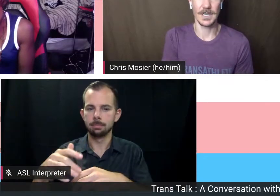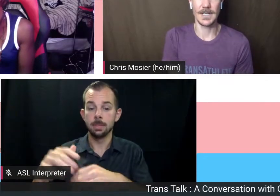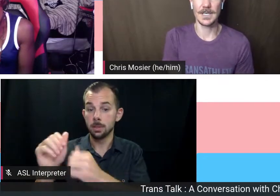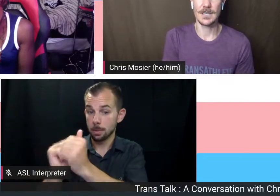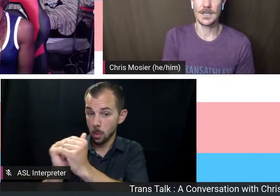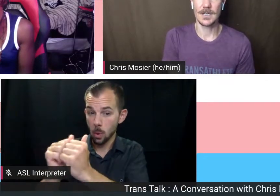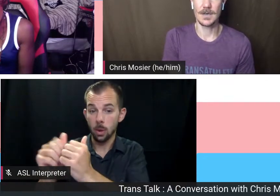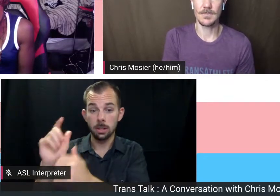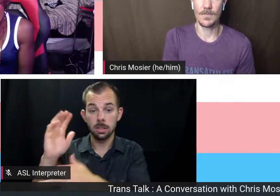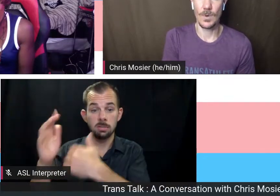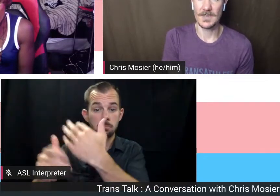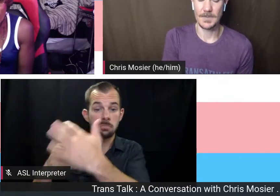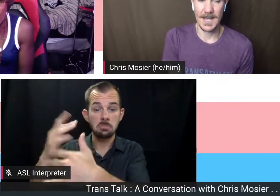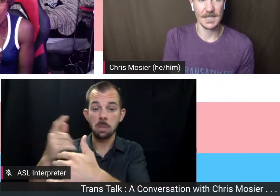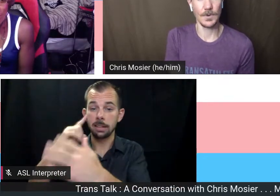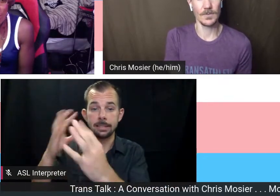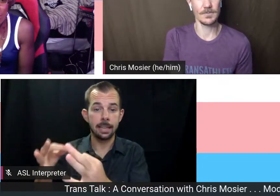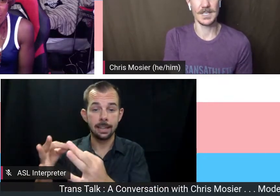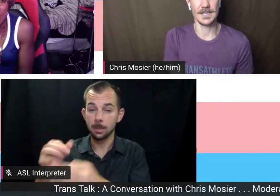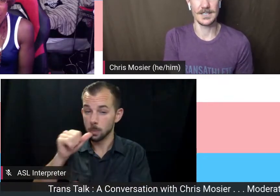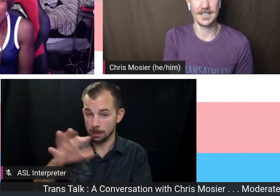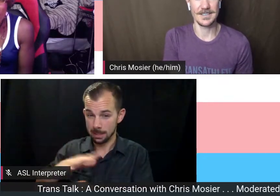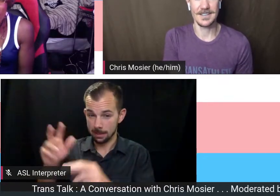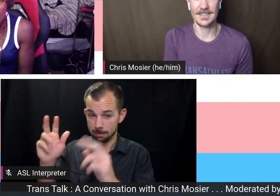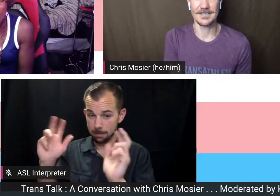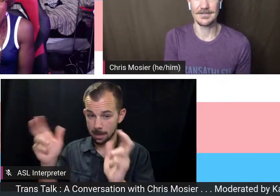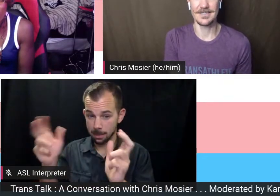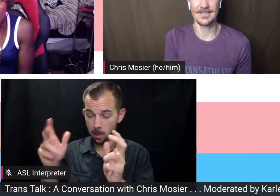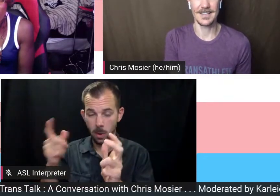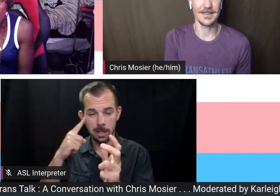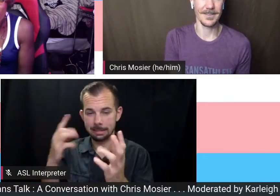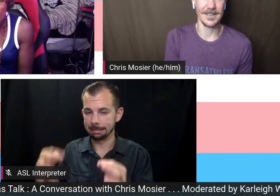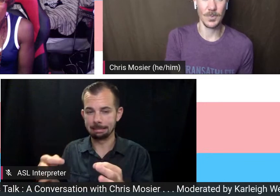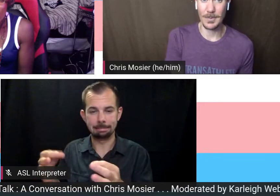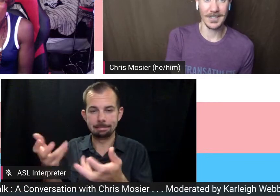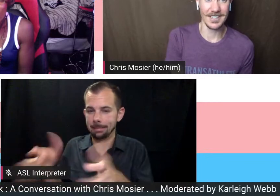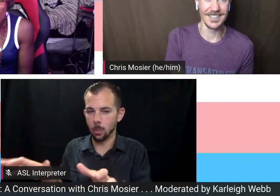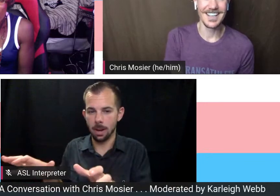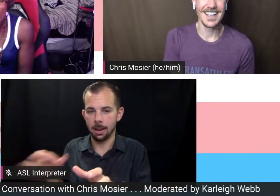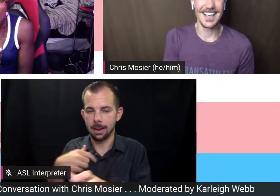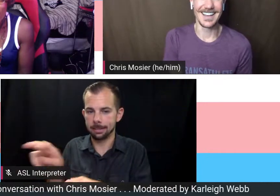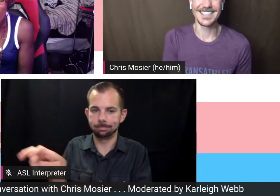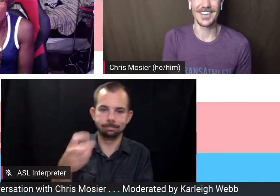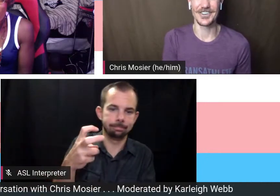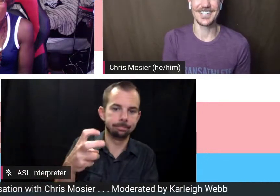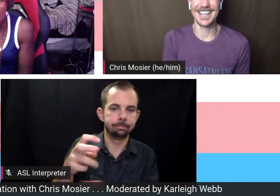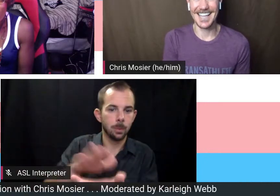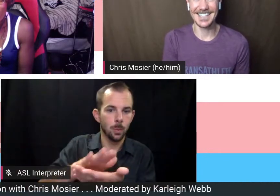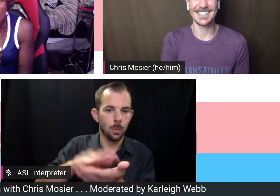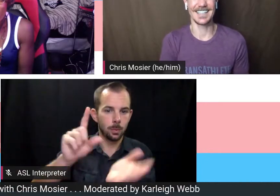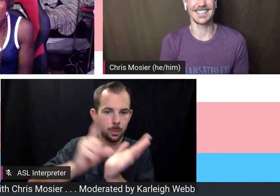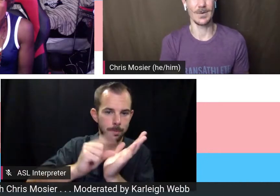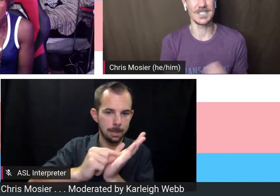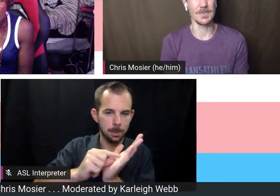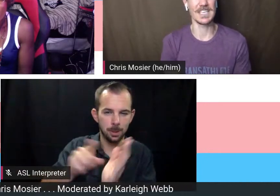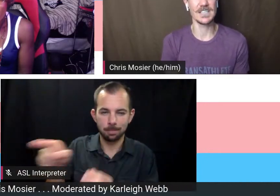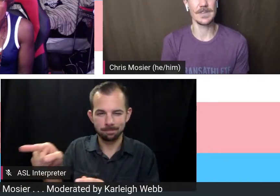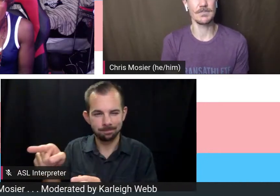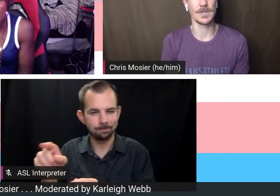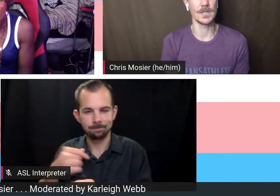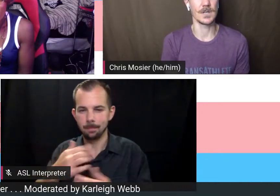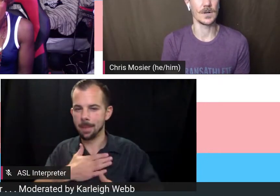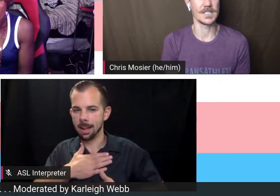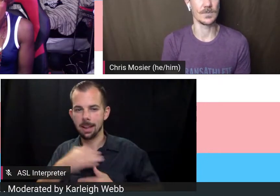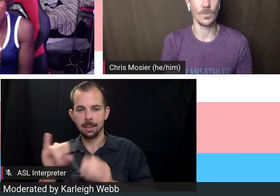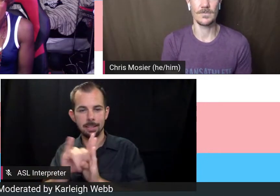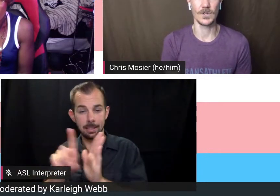want to play women's basketball because I didn't identify as a woman, and I didn't understand that was the piece of